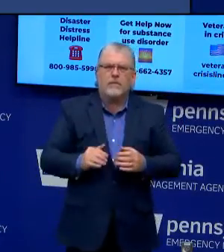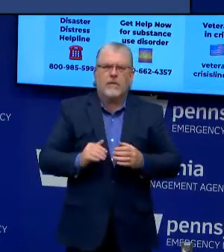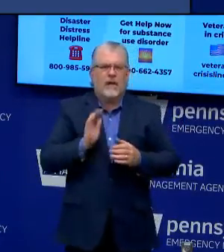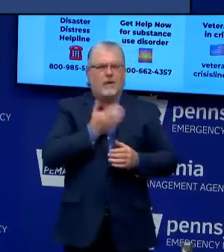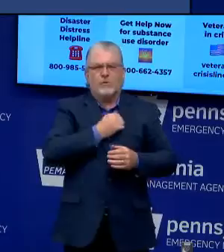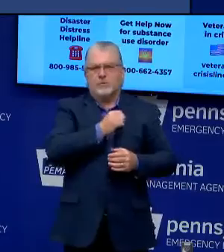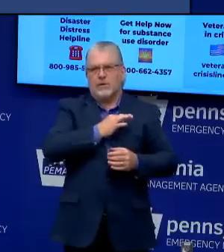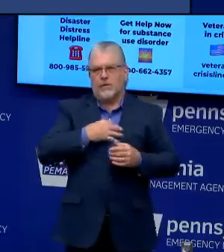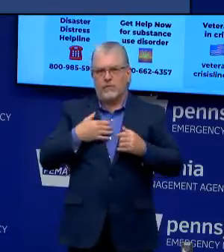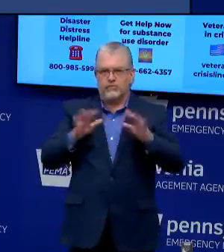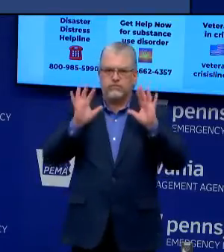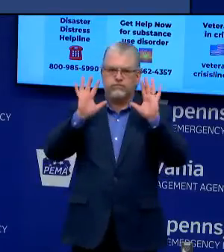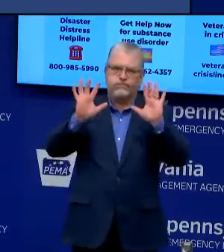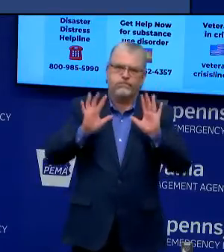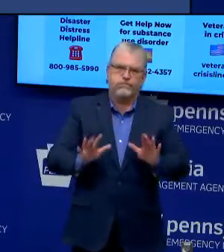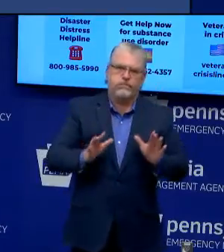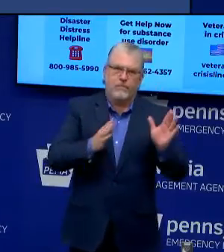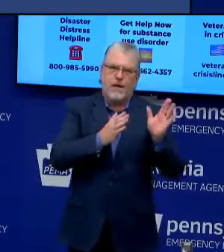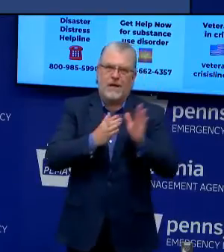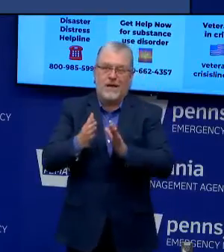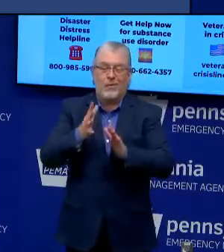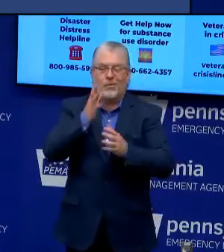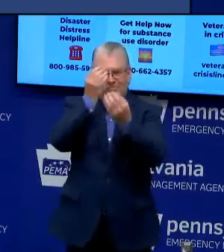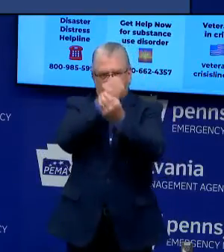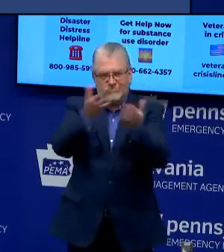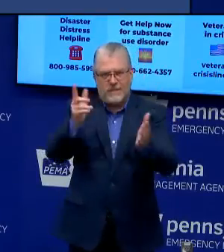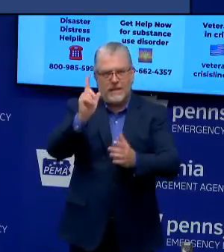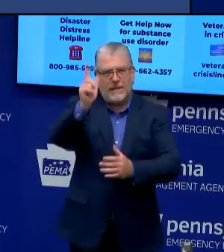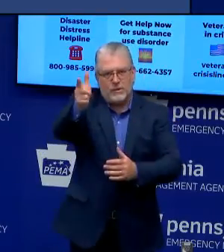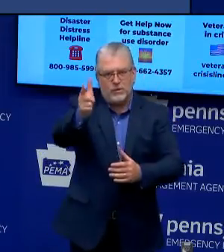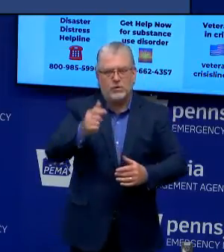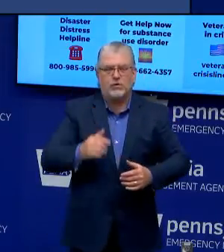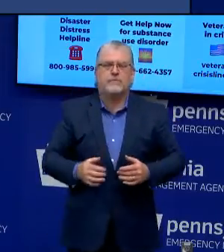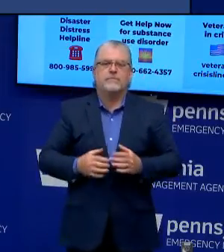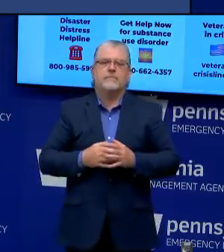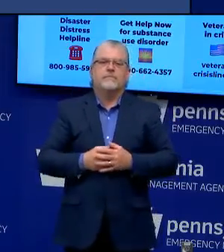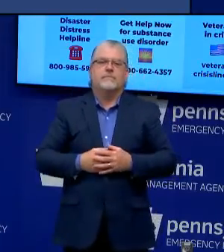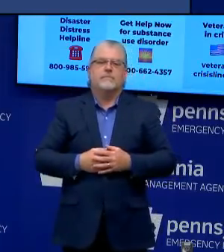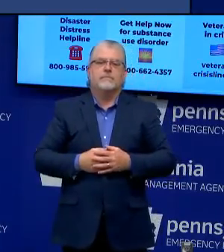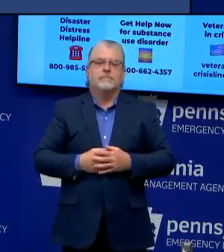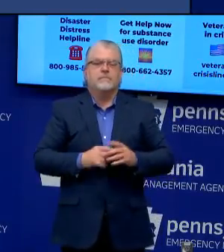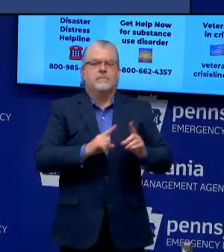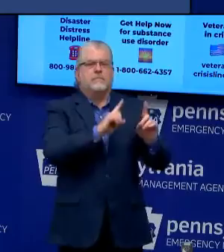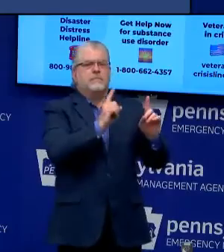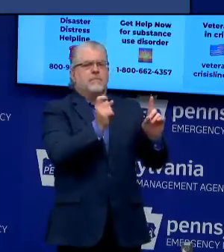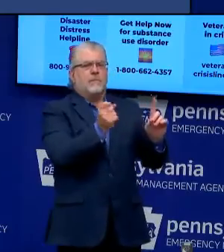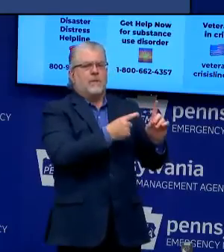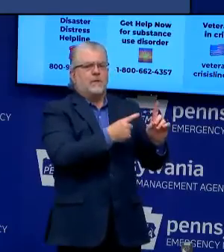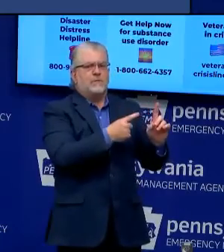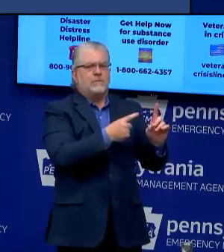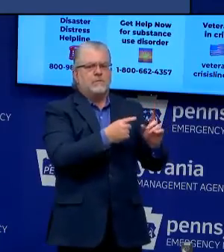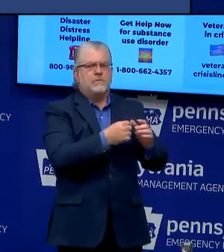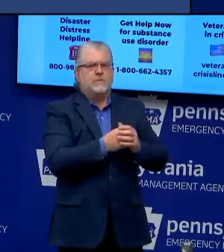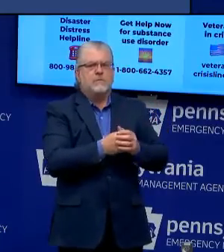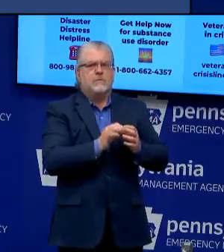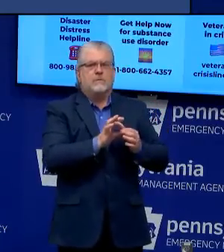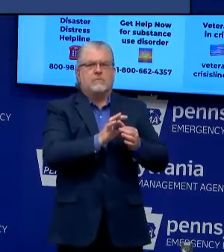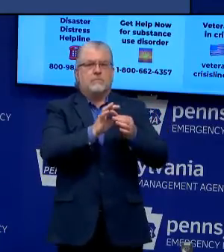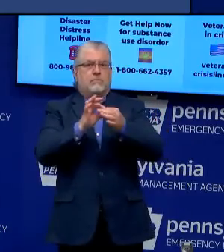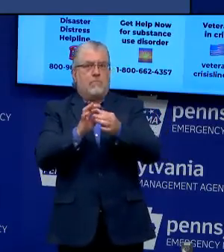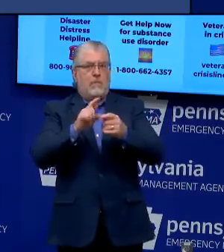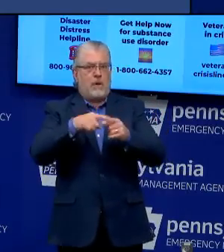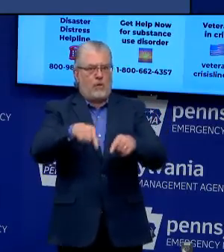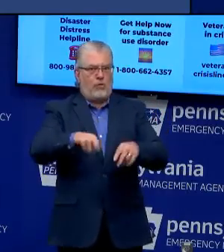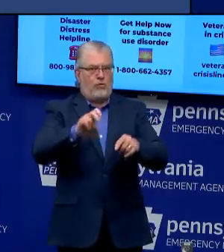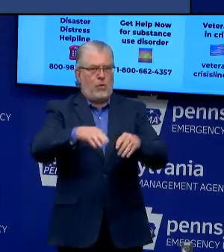that later this week. We have several questions from WKK on reopening. With North Central PA expected to go into